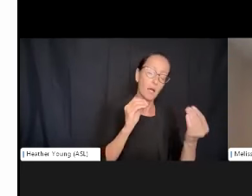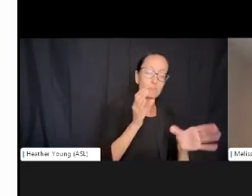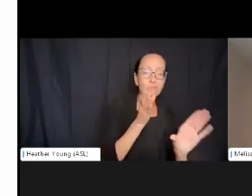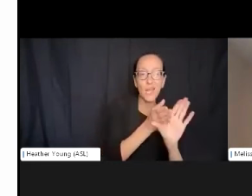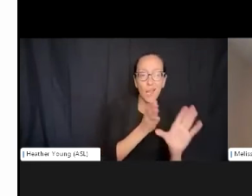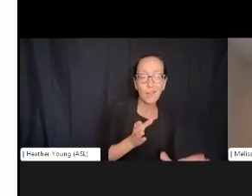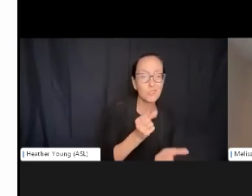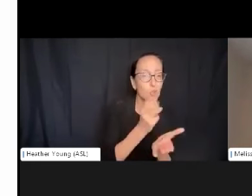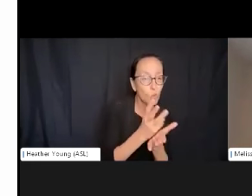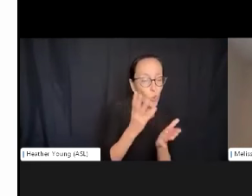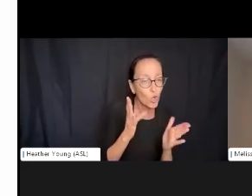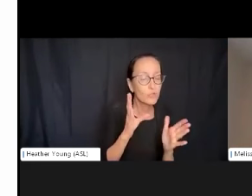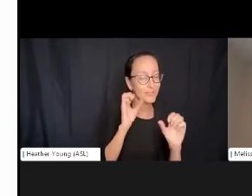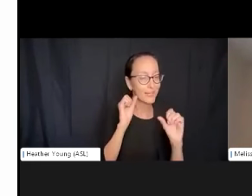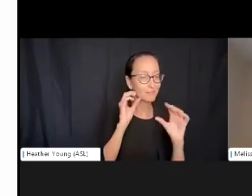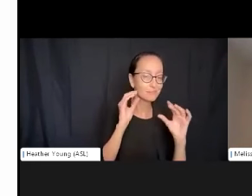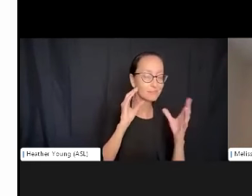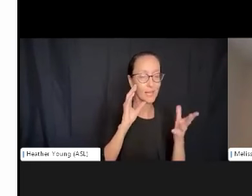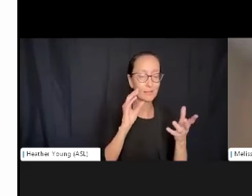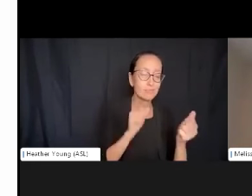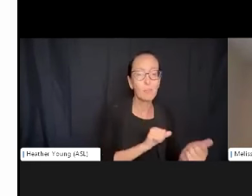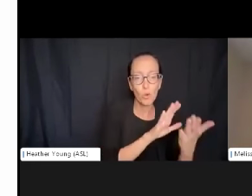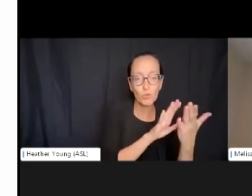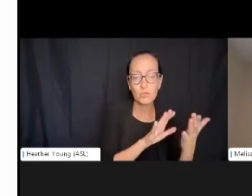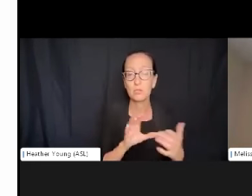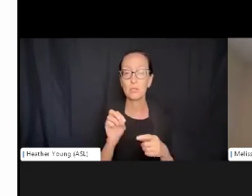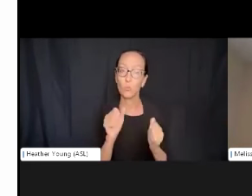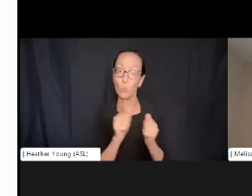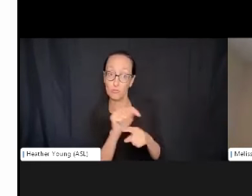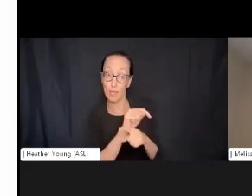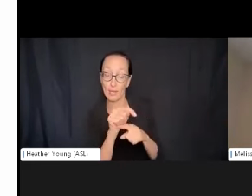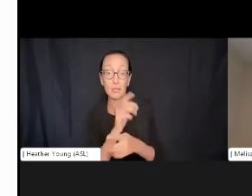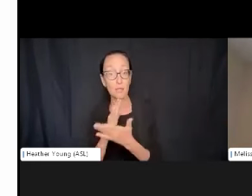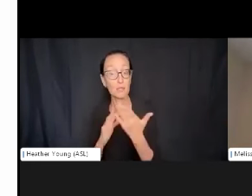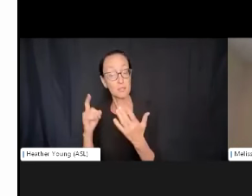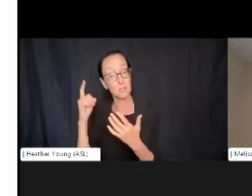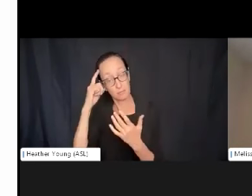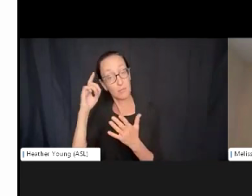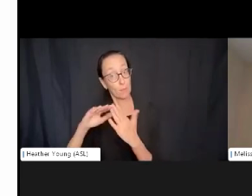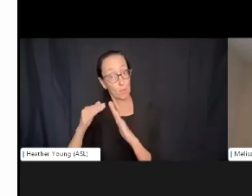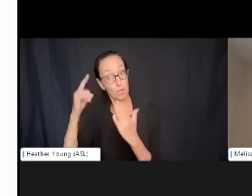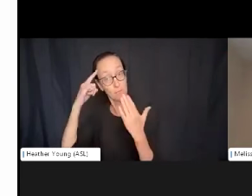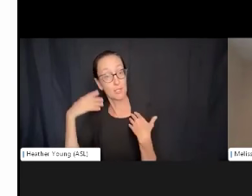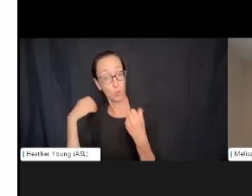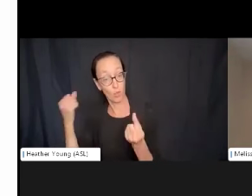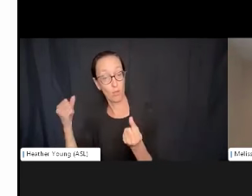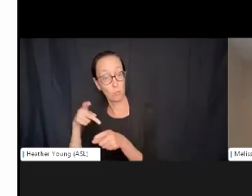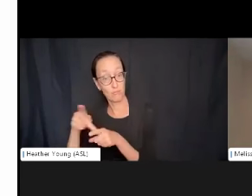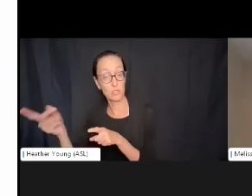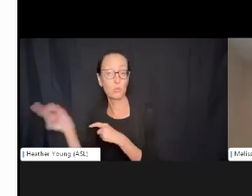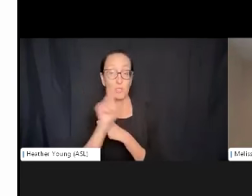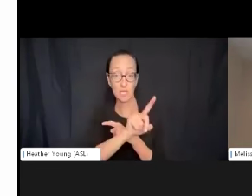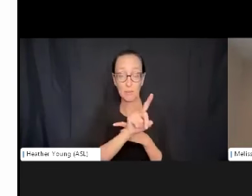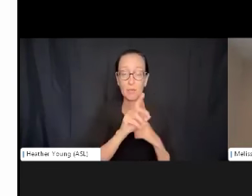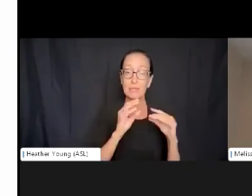training. Or we now have sometimes our community mental health professionals coming into schools and providing services. So there is the CBITS,